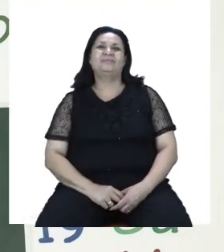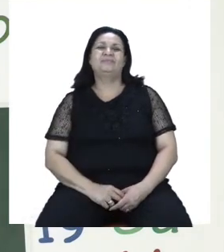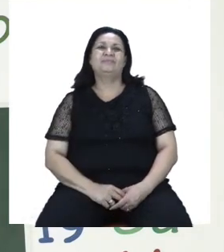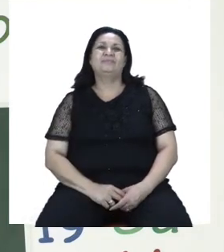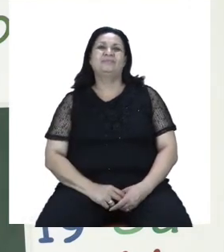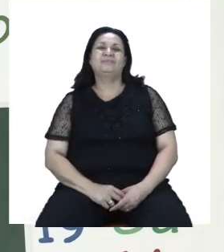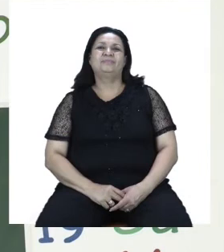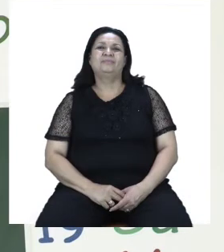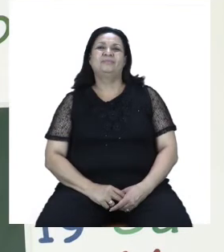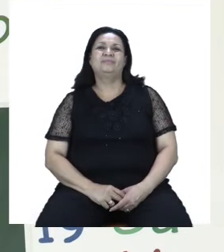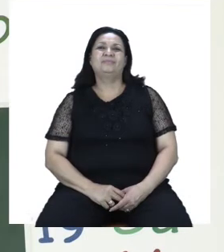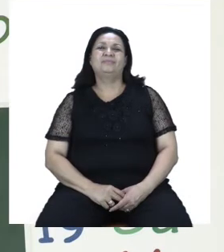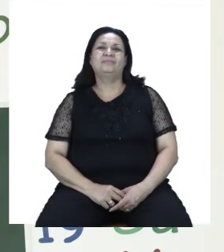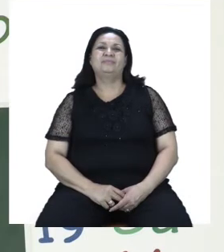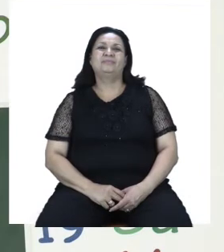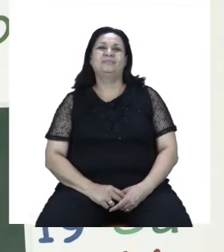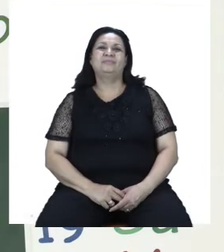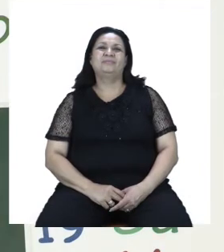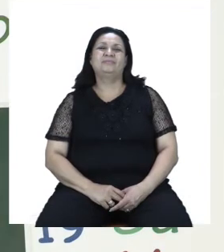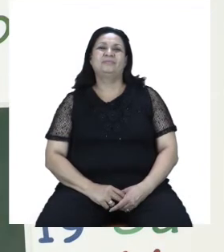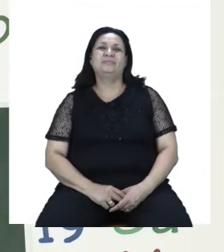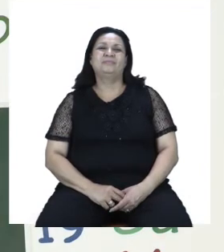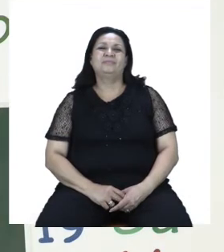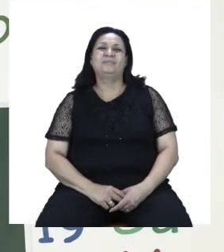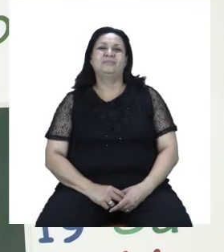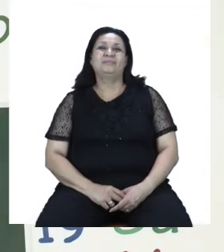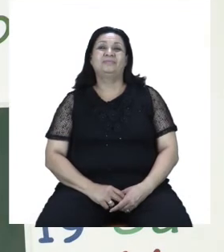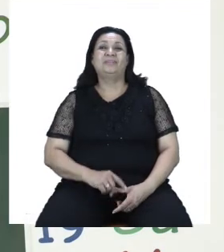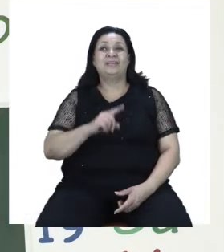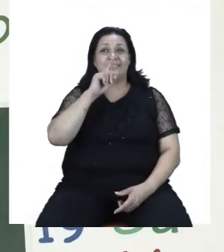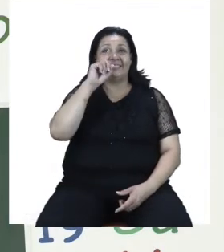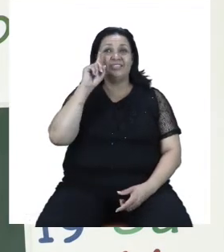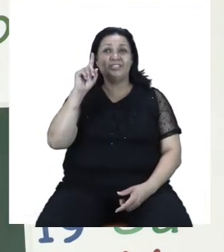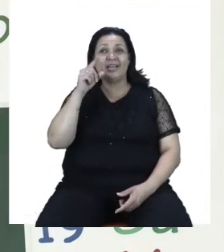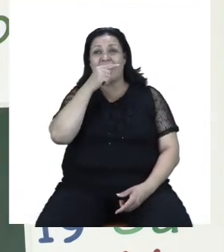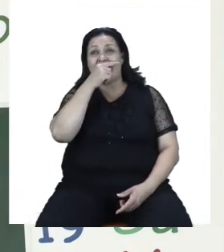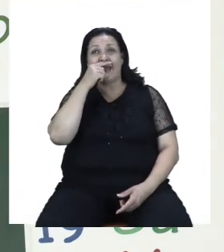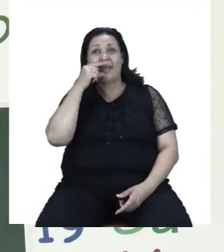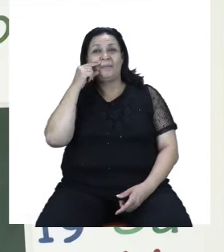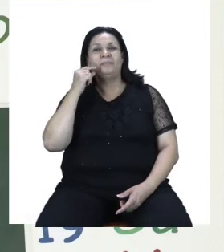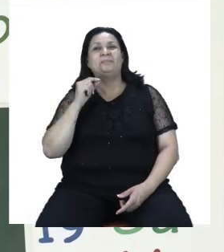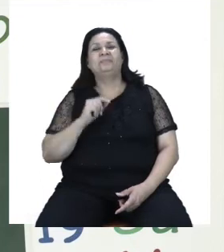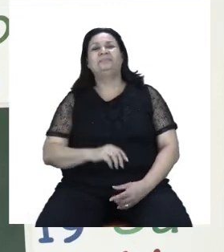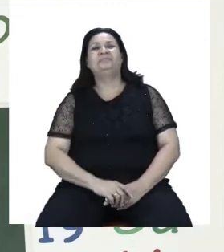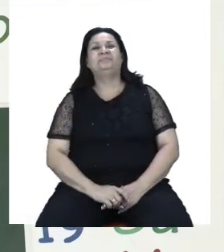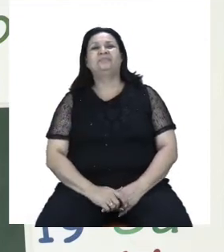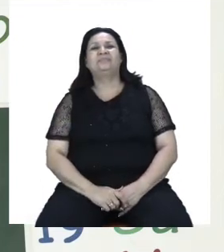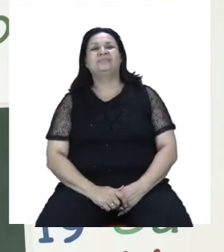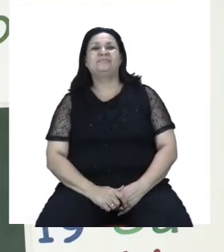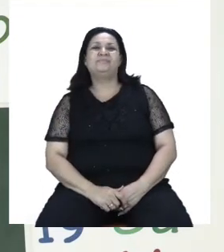a T in your name, you must copy teacher for the T. There we go. I have a nice